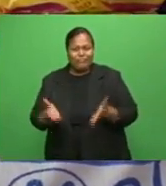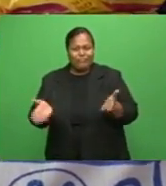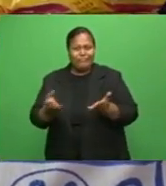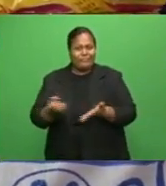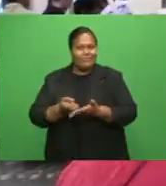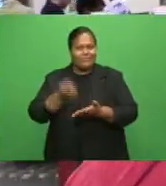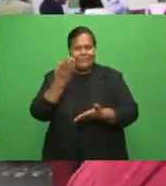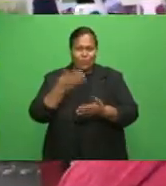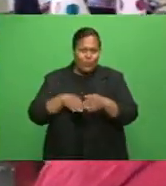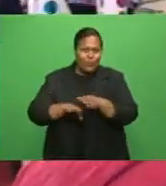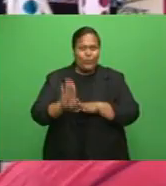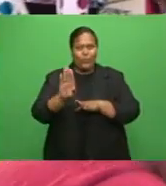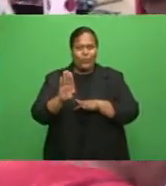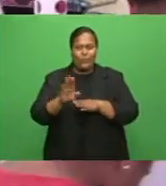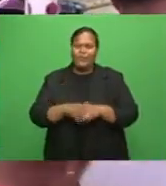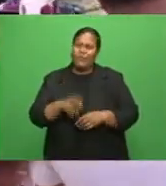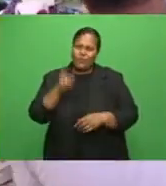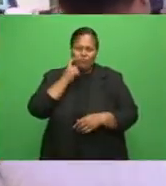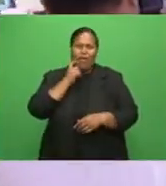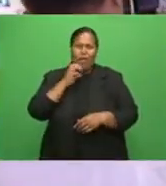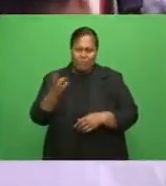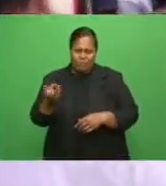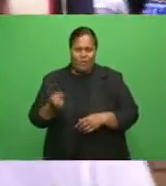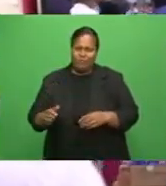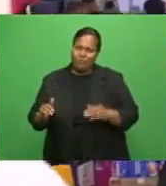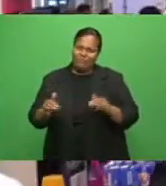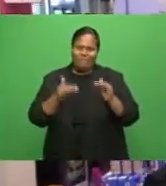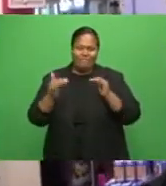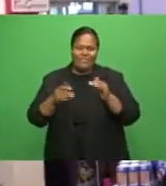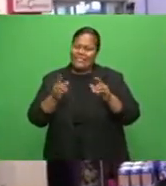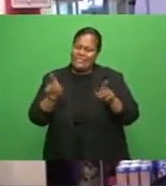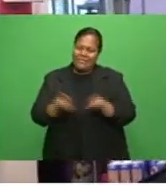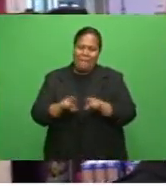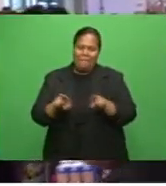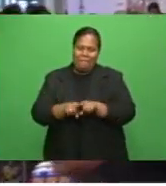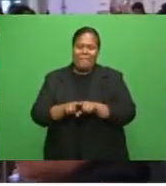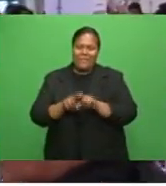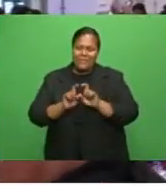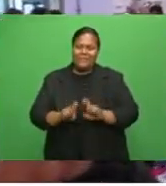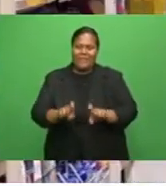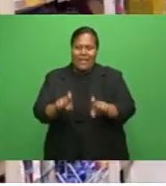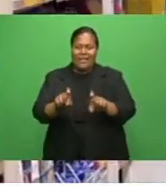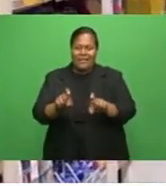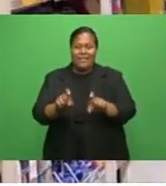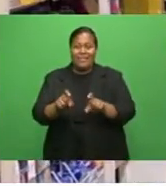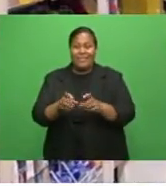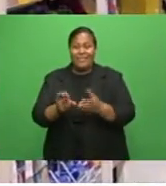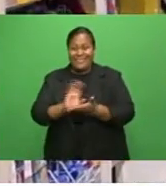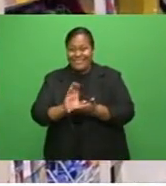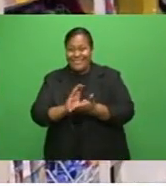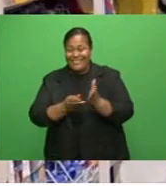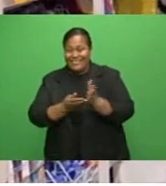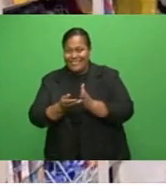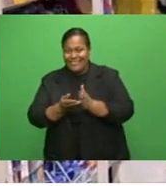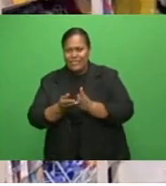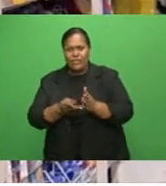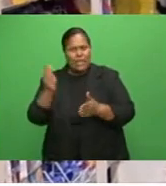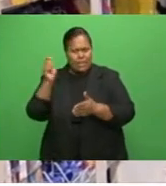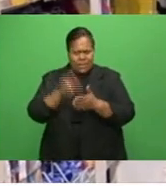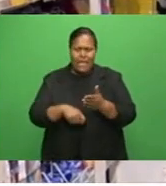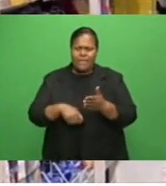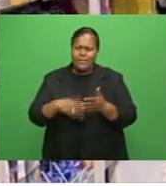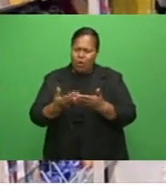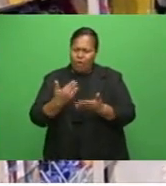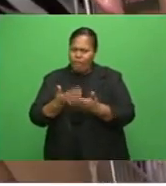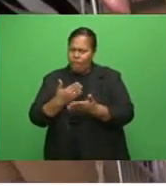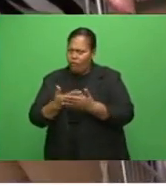defended maintaining of salaries for public servants, saying cash will eventually hit Fiji's overall revenue. He adds that tax increases would